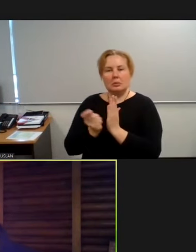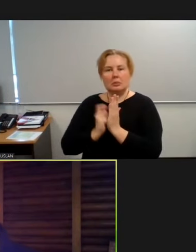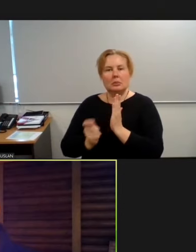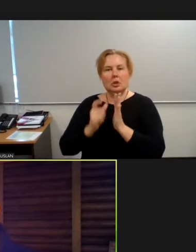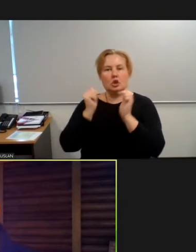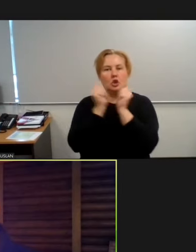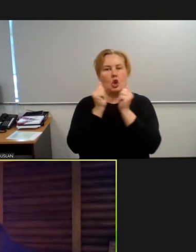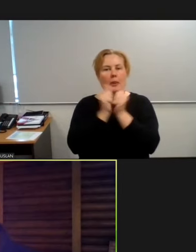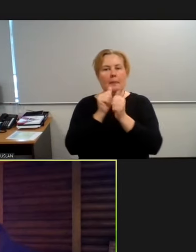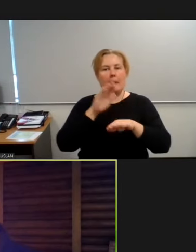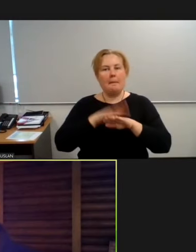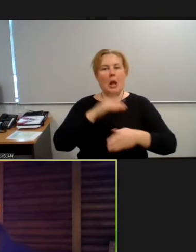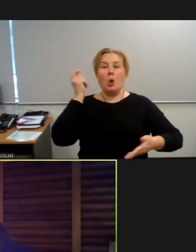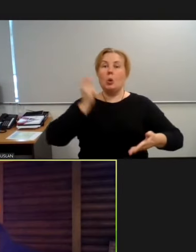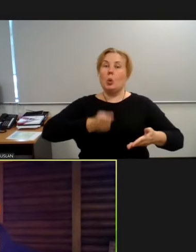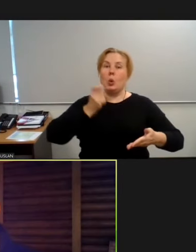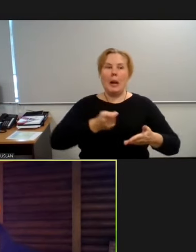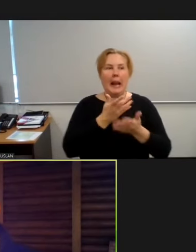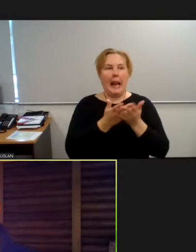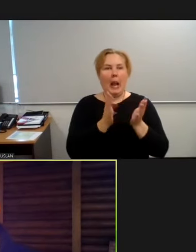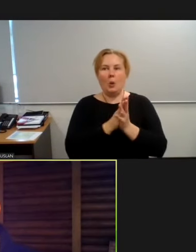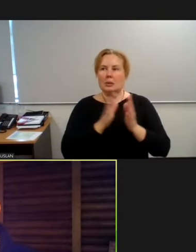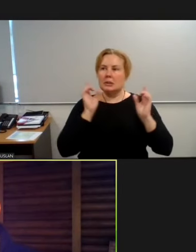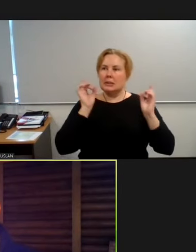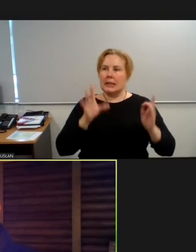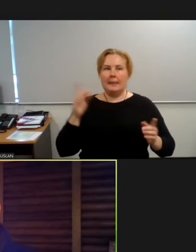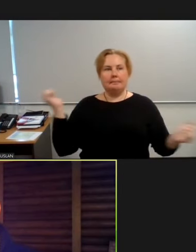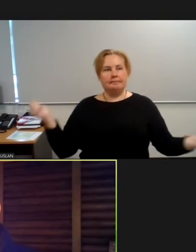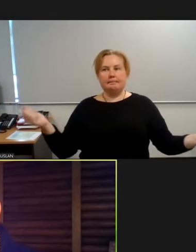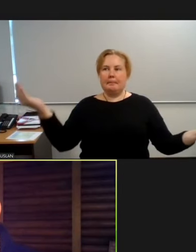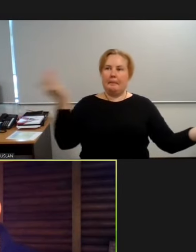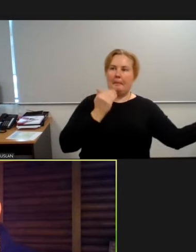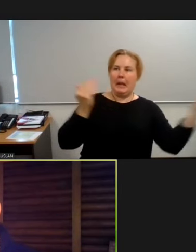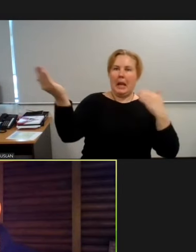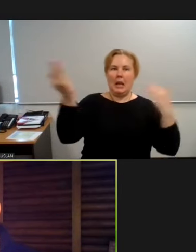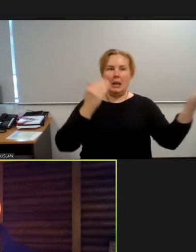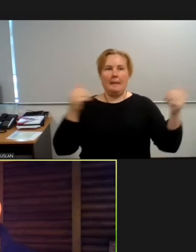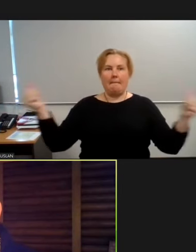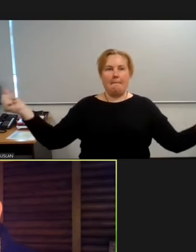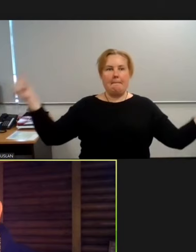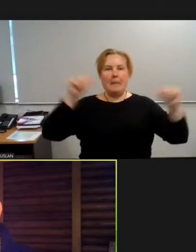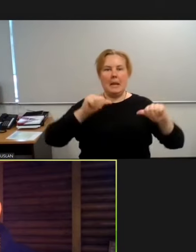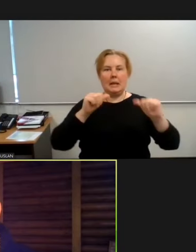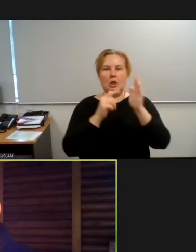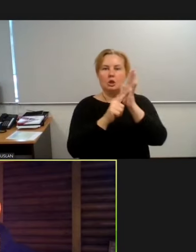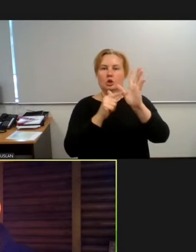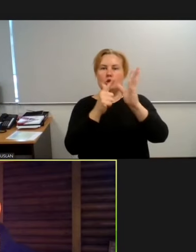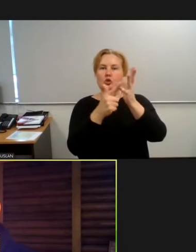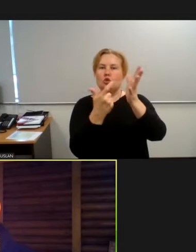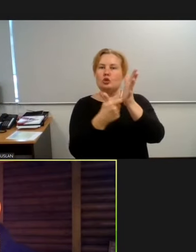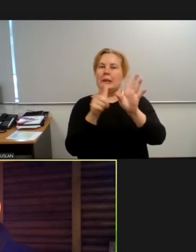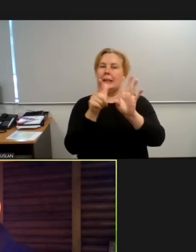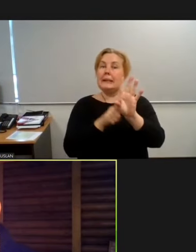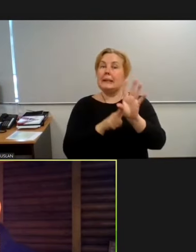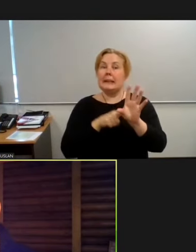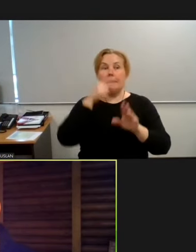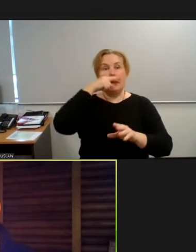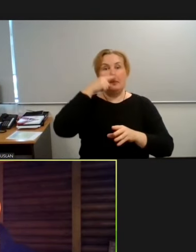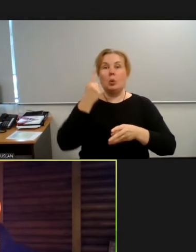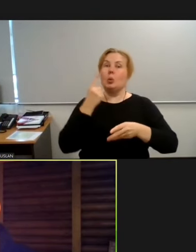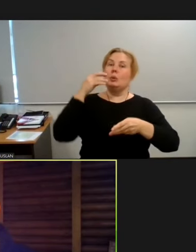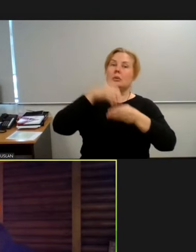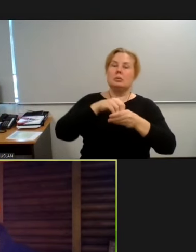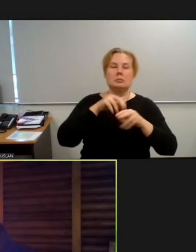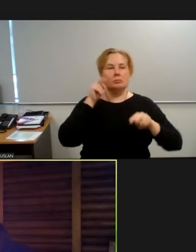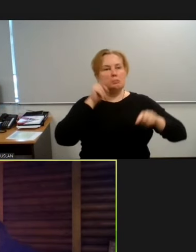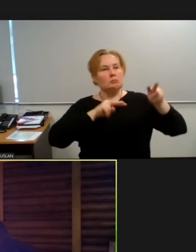And there's some very creative thinking going on there about how to manage that. And, you know, I'm sure that will